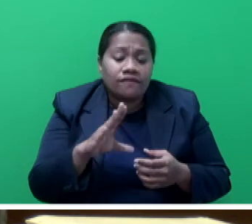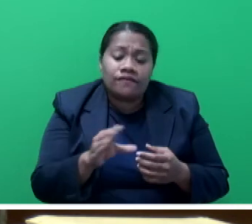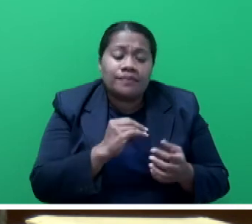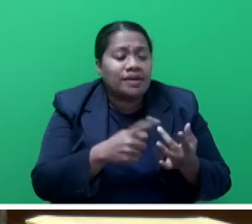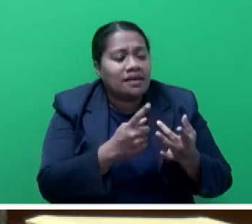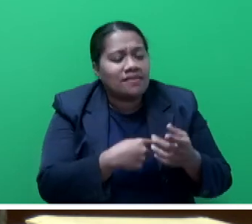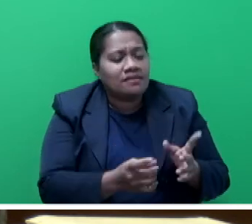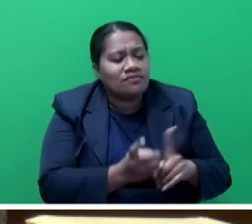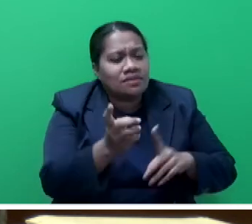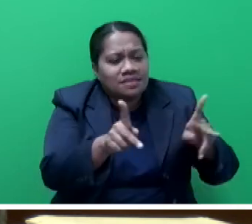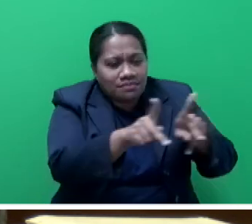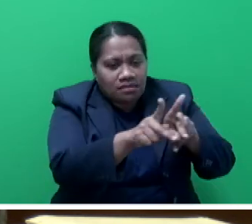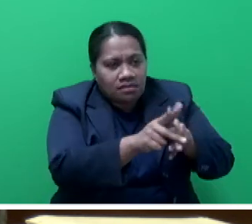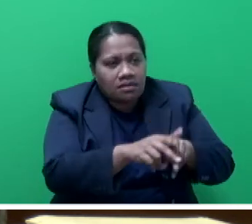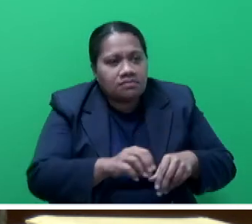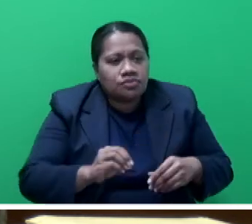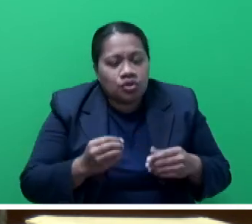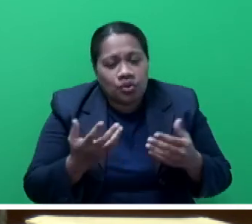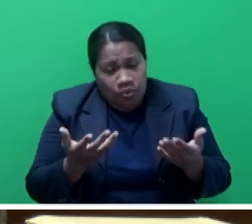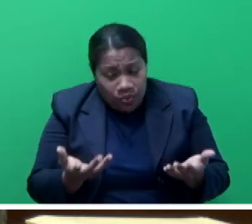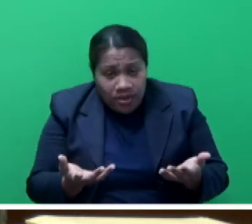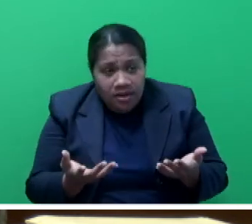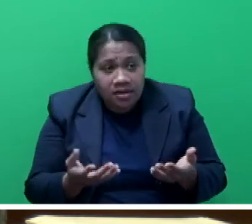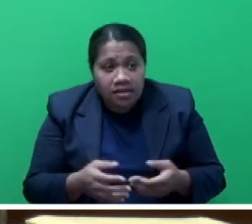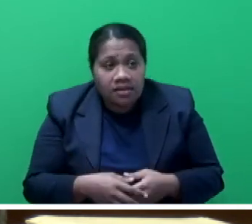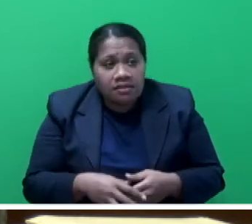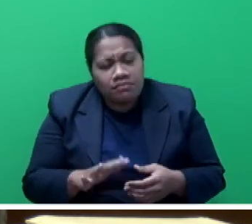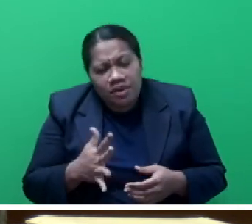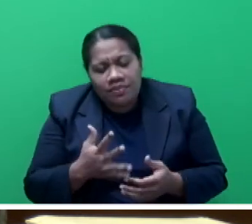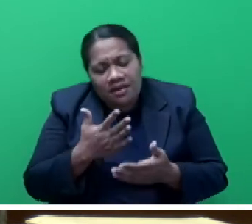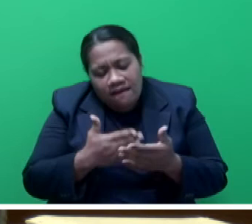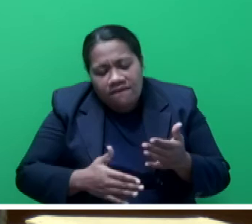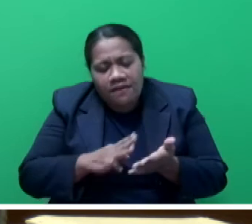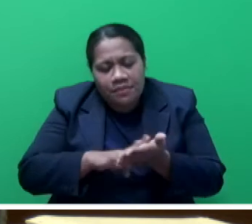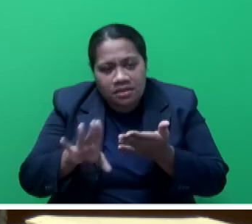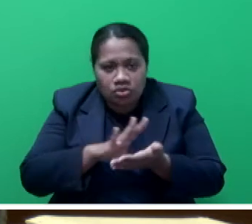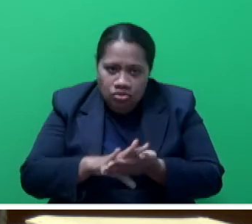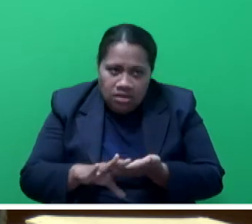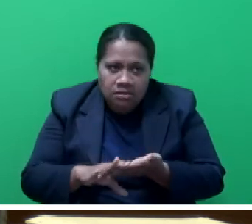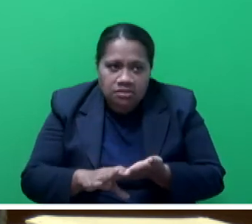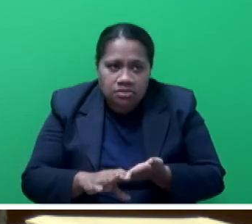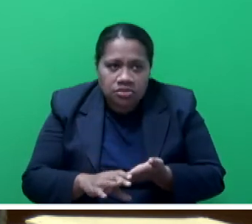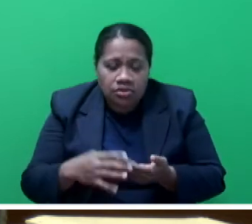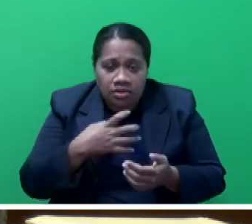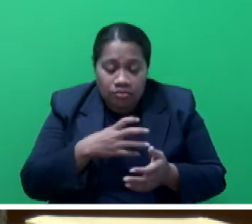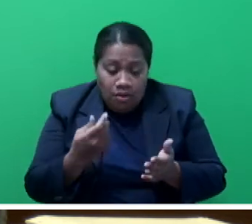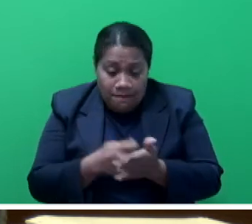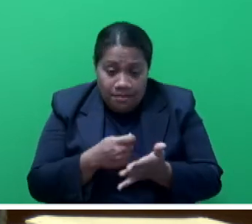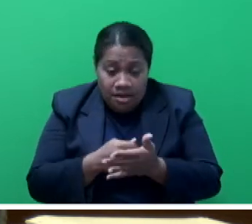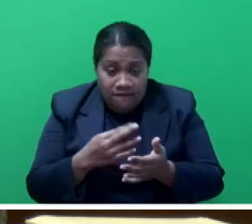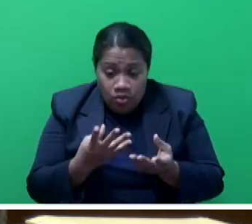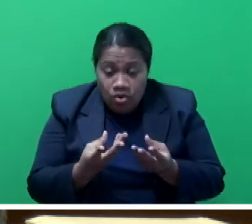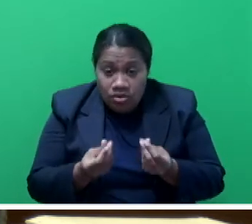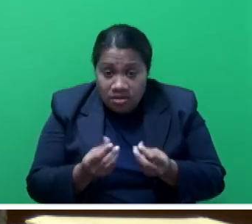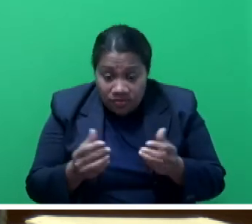partner, and quite likely, Mr. Speaker say, we might be getting another $500,000. So which means the more money we get for this cash for cultivation